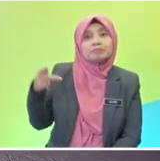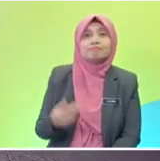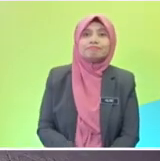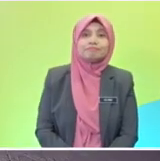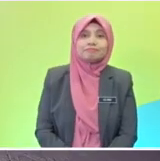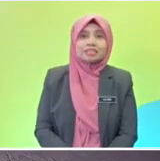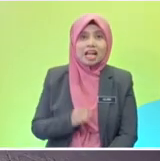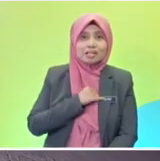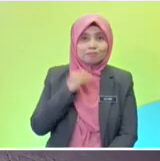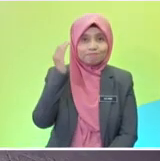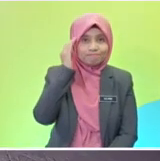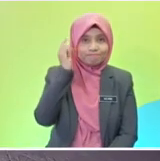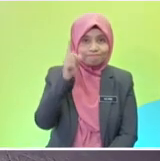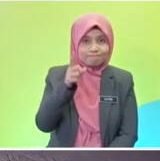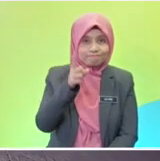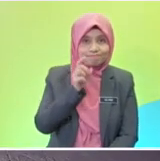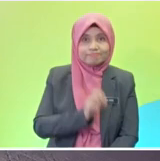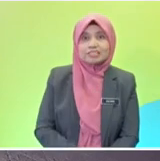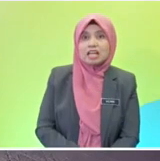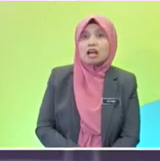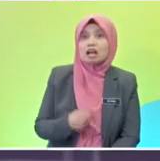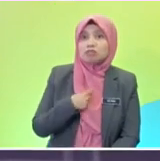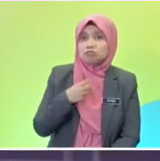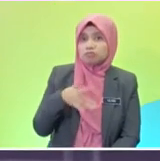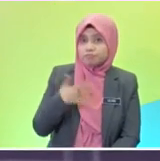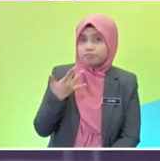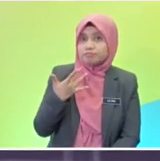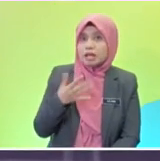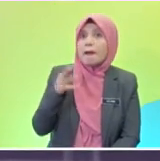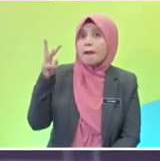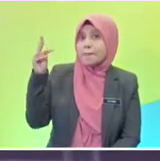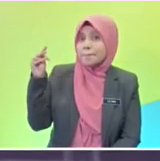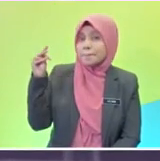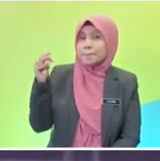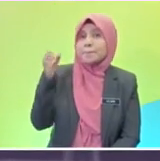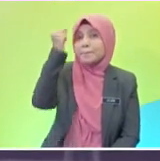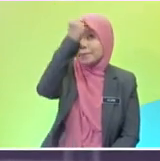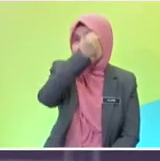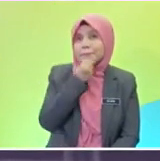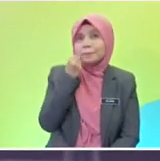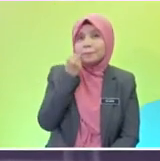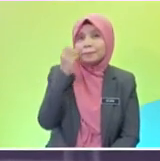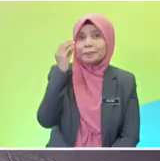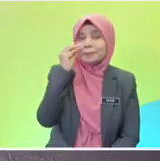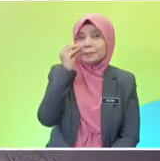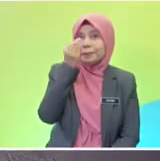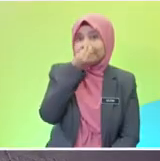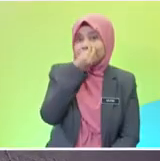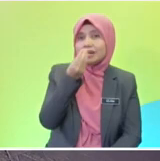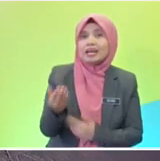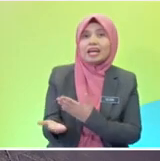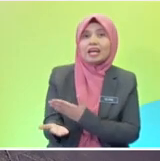know, teacher. Okay, can you guess, Shafika? I think it's the morning glory. Yes, you're right.